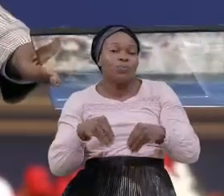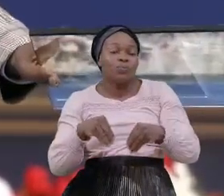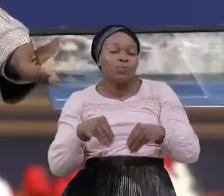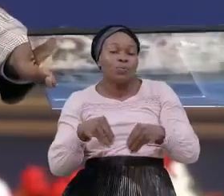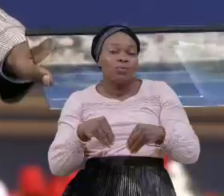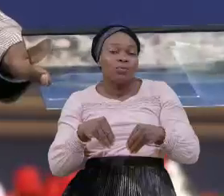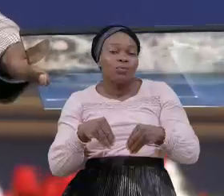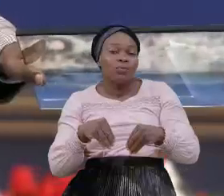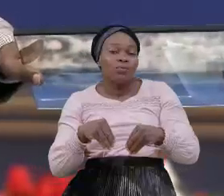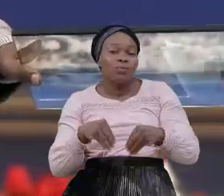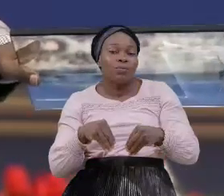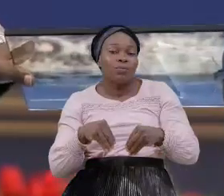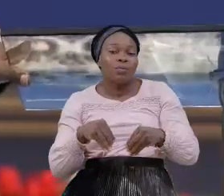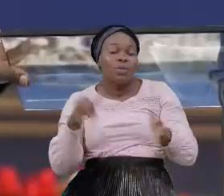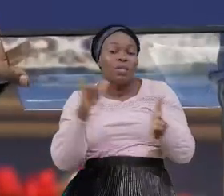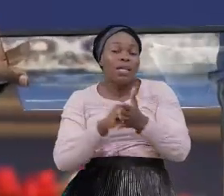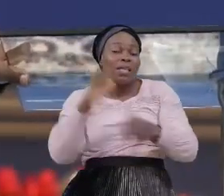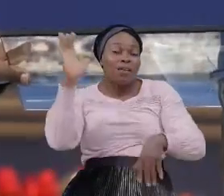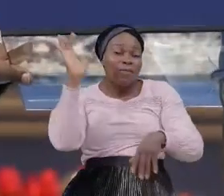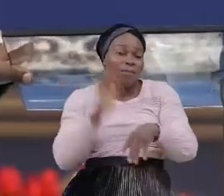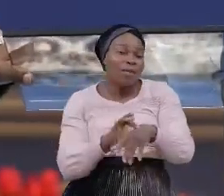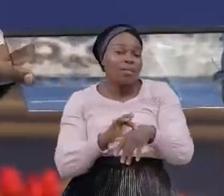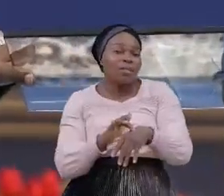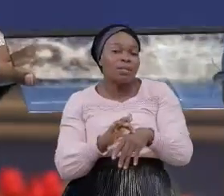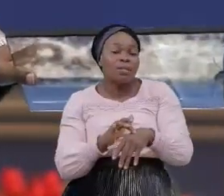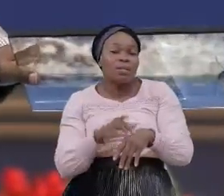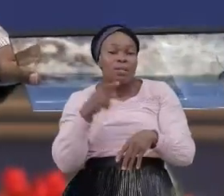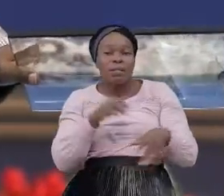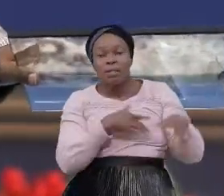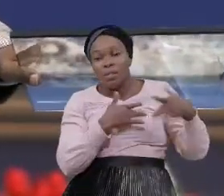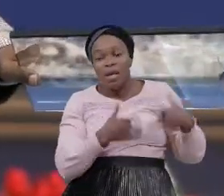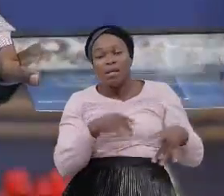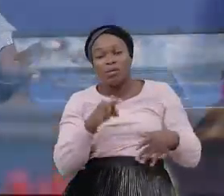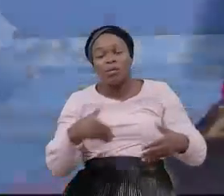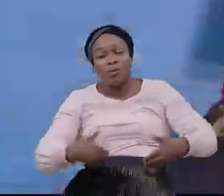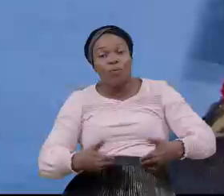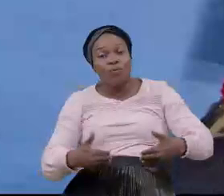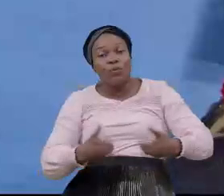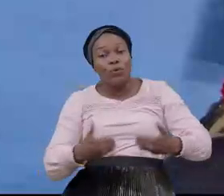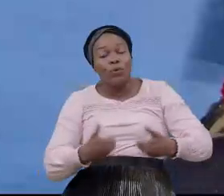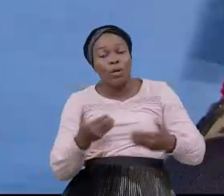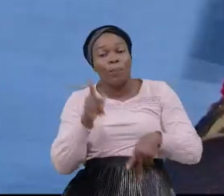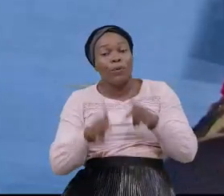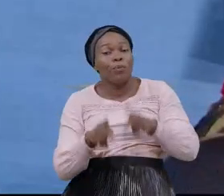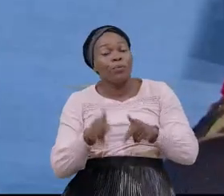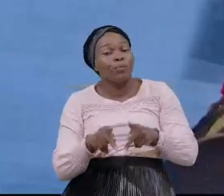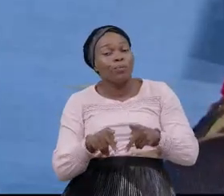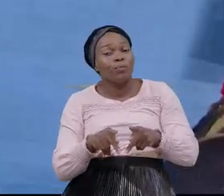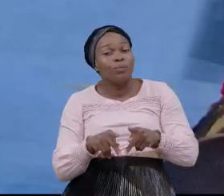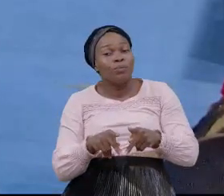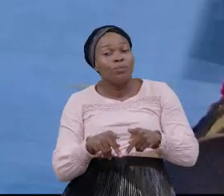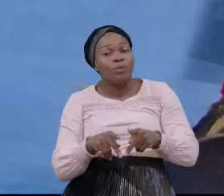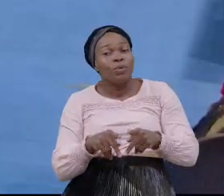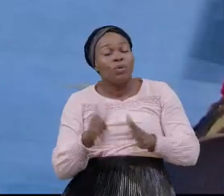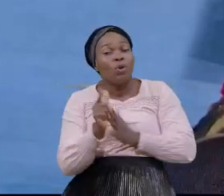that affects the hearts of young people, restless young people, lawless young